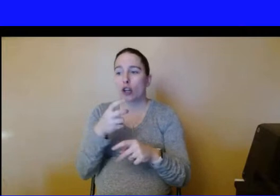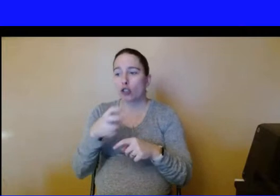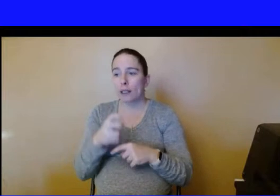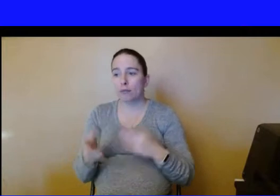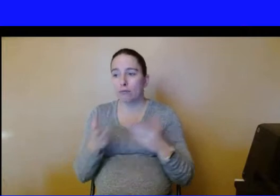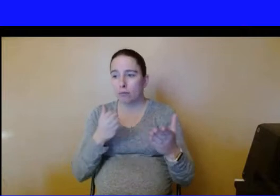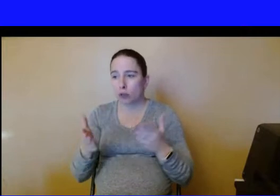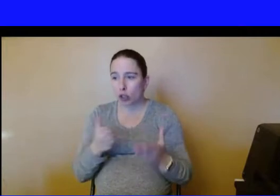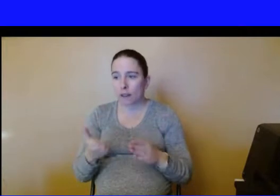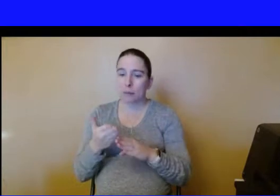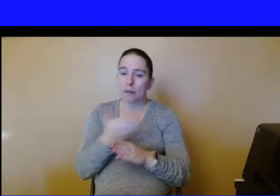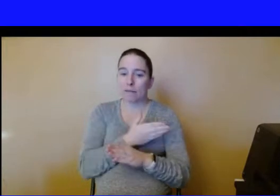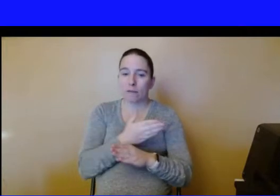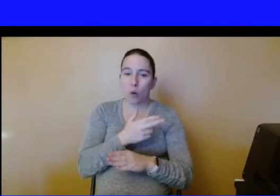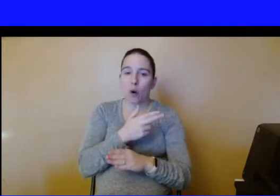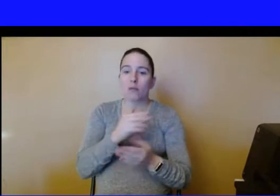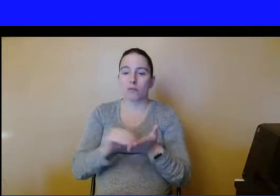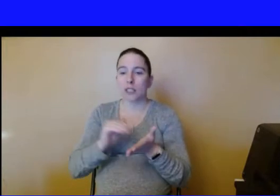So I can't read that far.